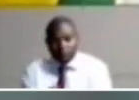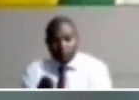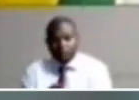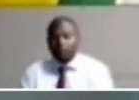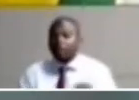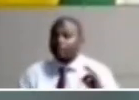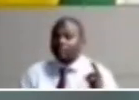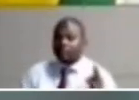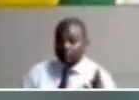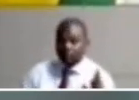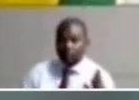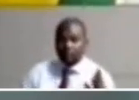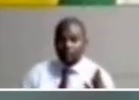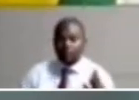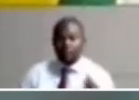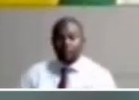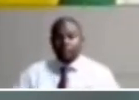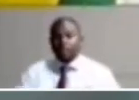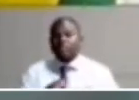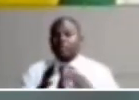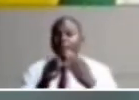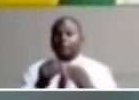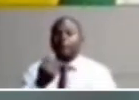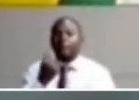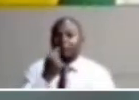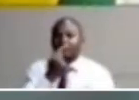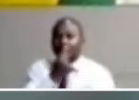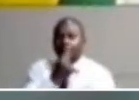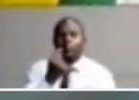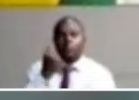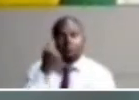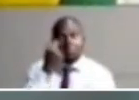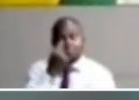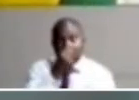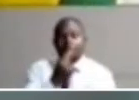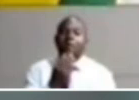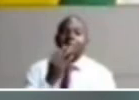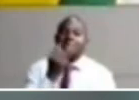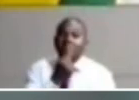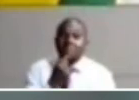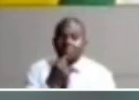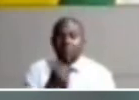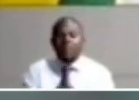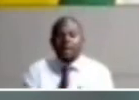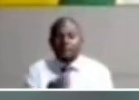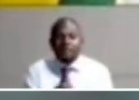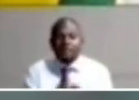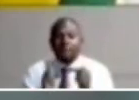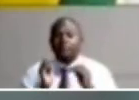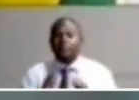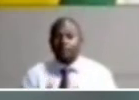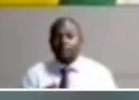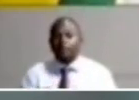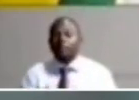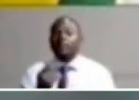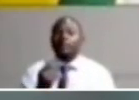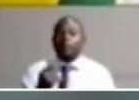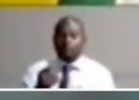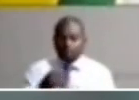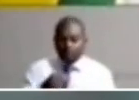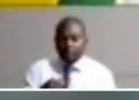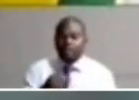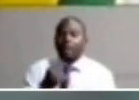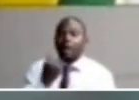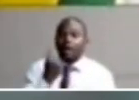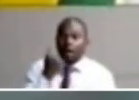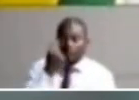And number three, touching yourself in the soft parts of the body with the unwashed hands, the soft parts being the